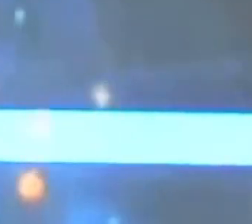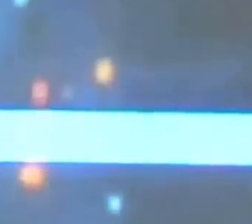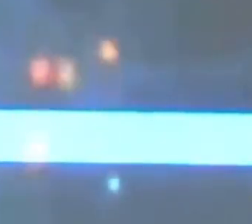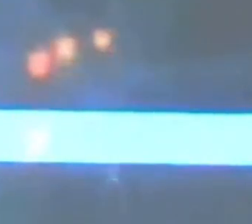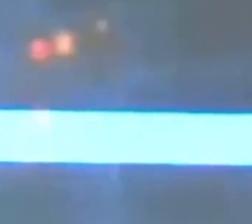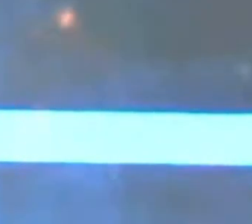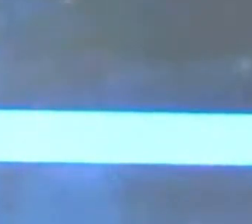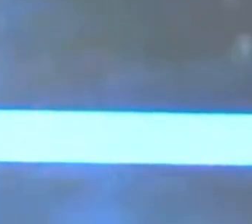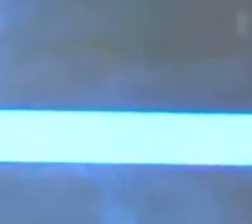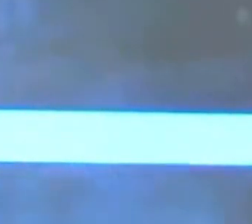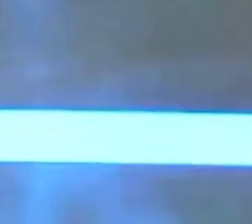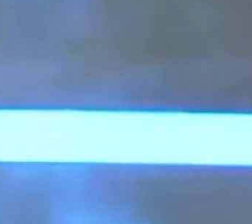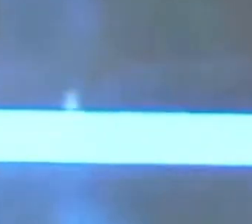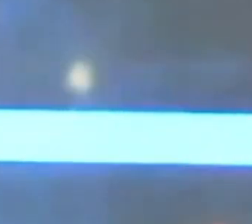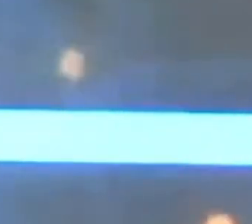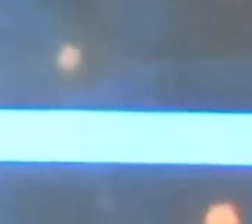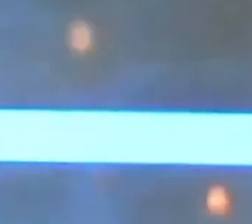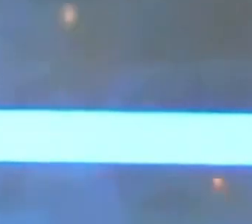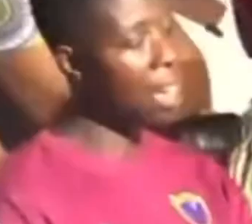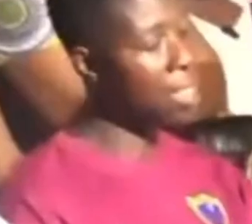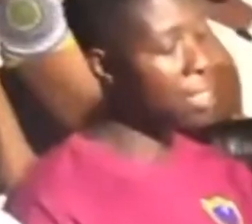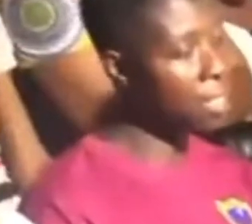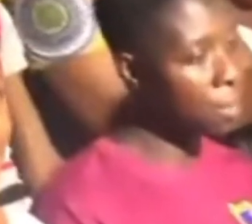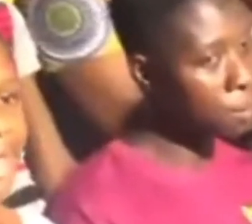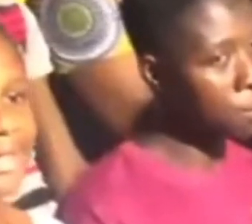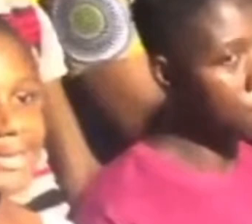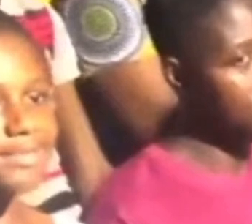you know, won't say Christo what to me.